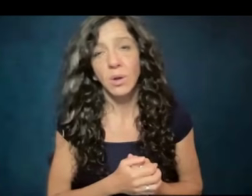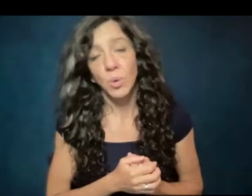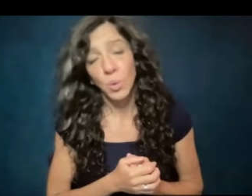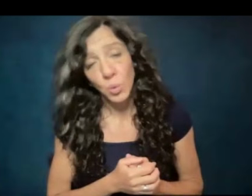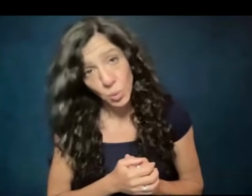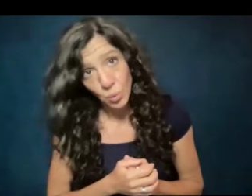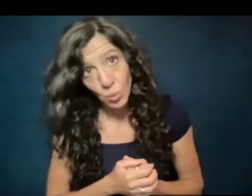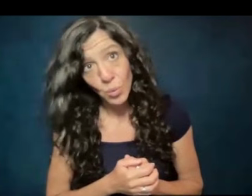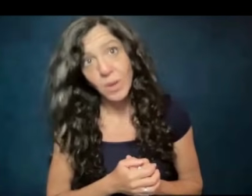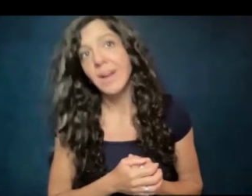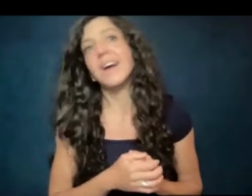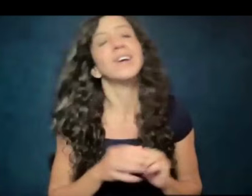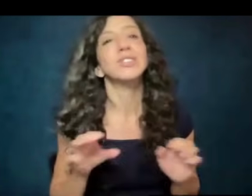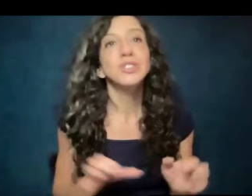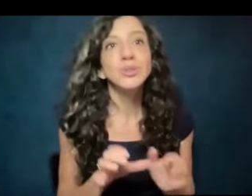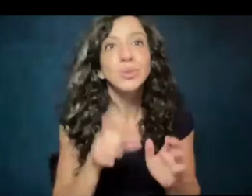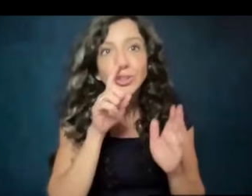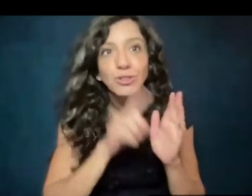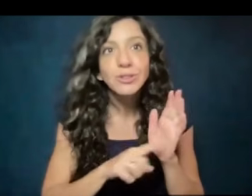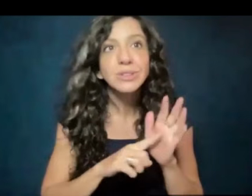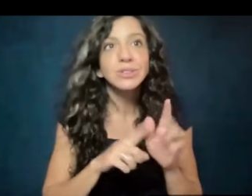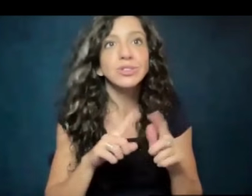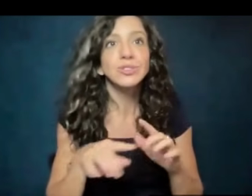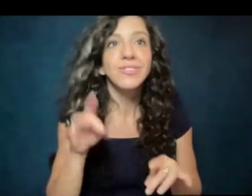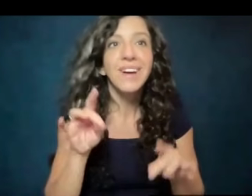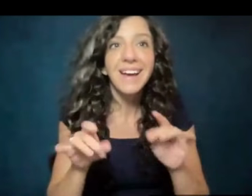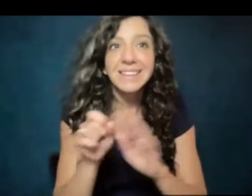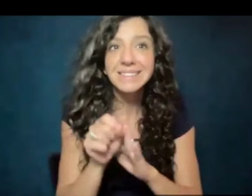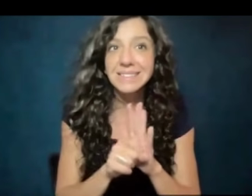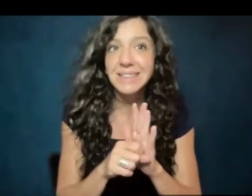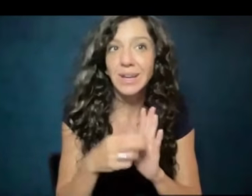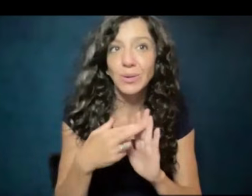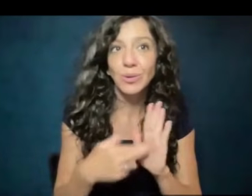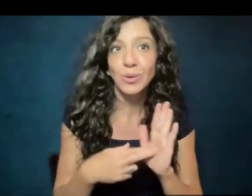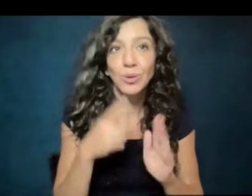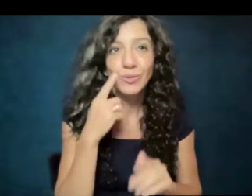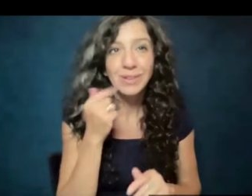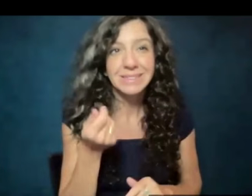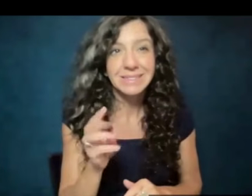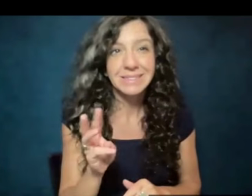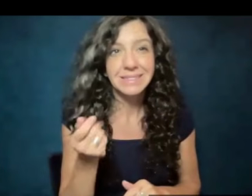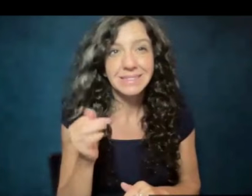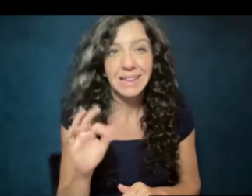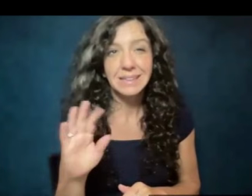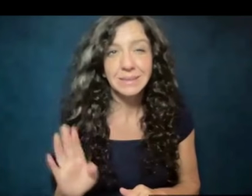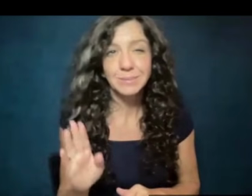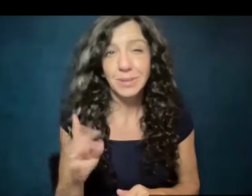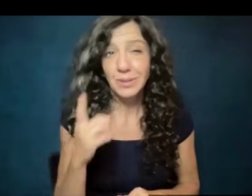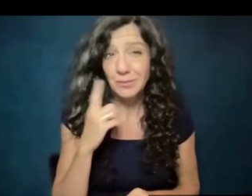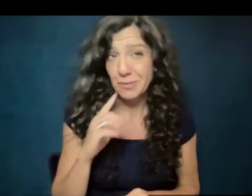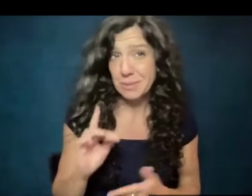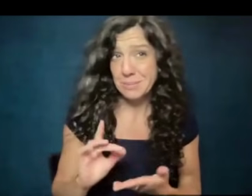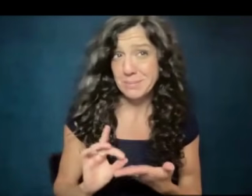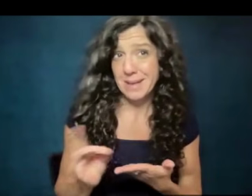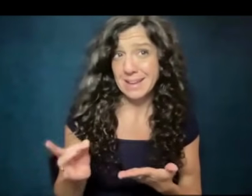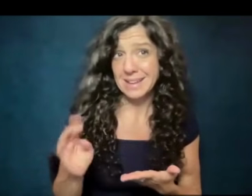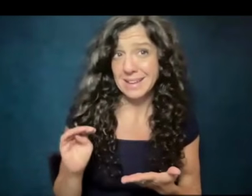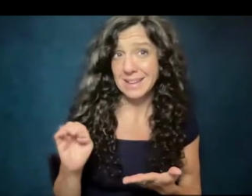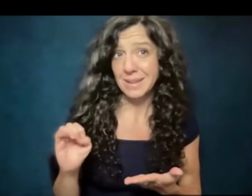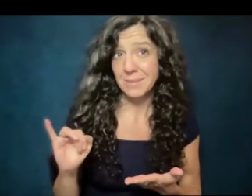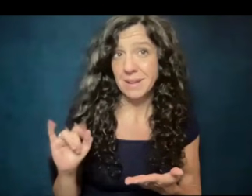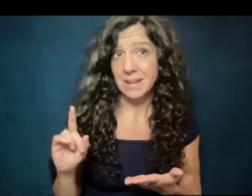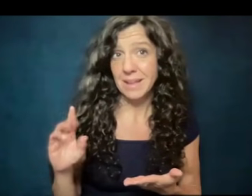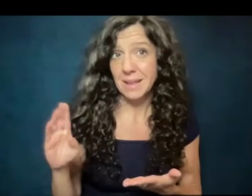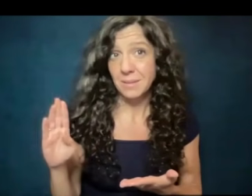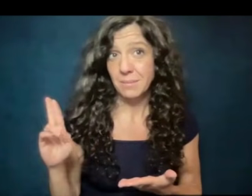doing the research to find the state rules for 1619B or the Medicaid buy-in, I think the buy-in is what I